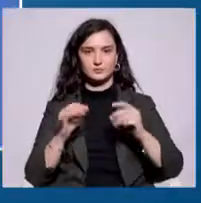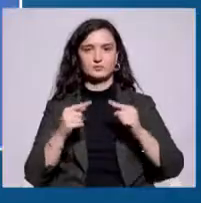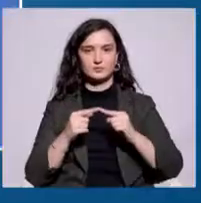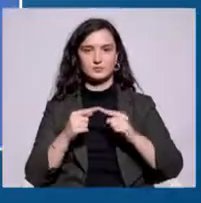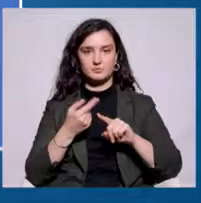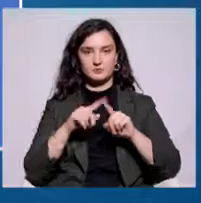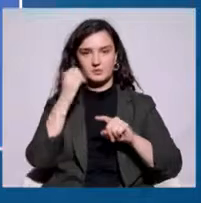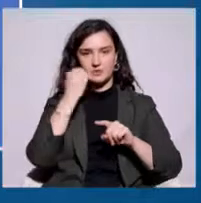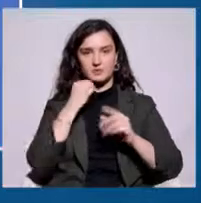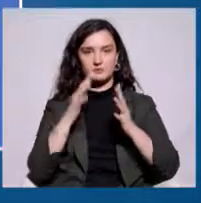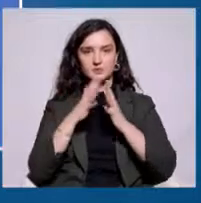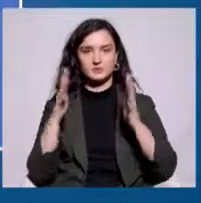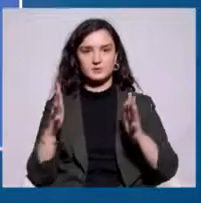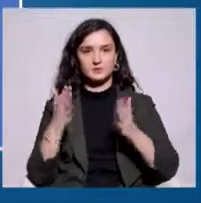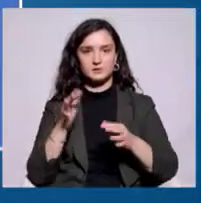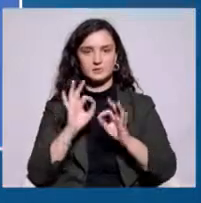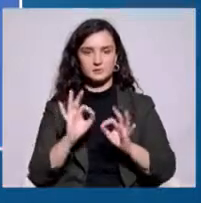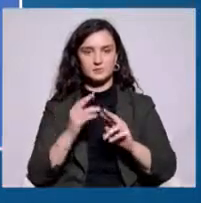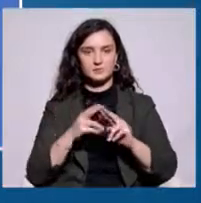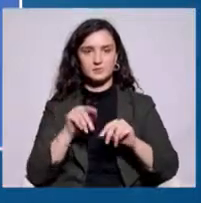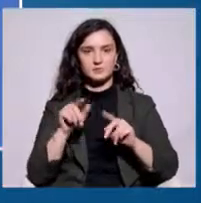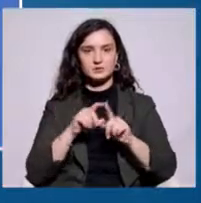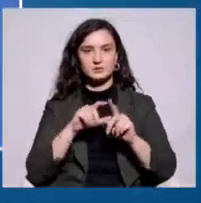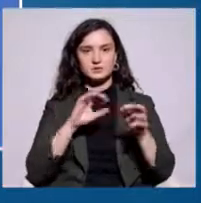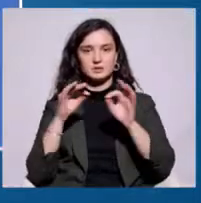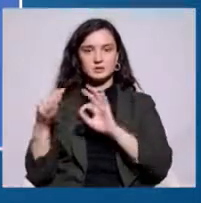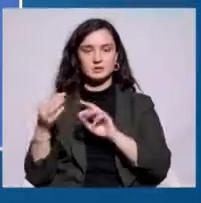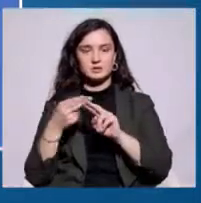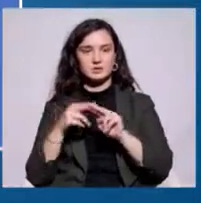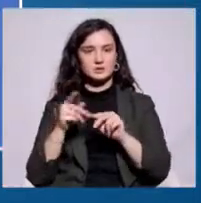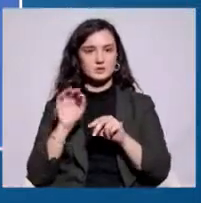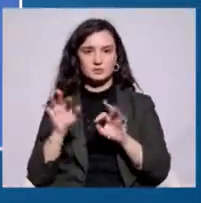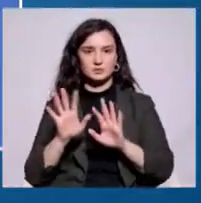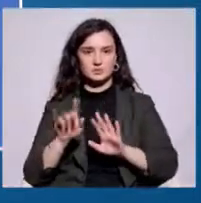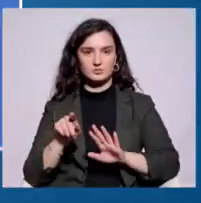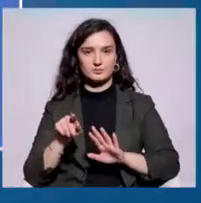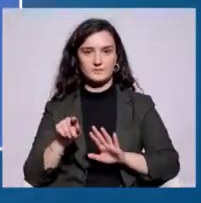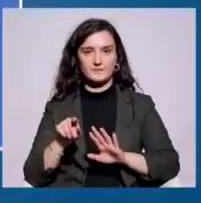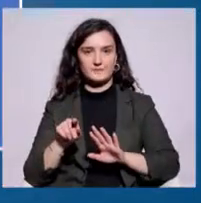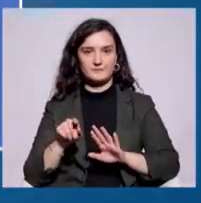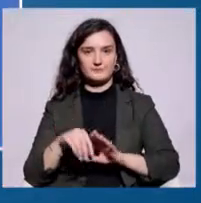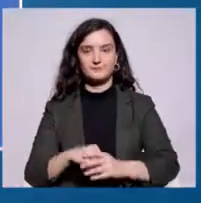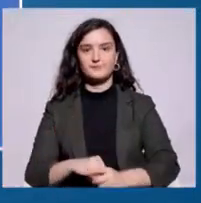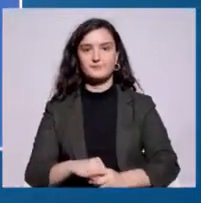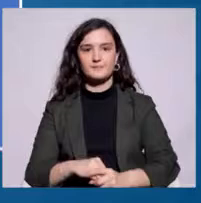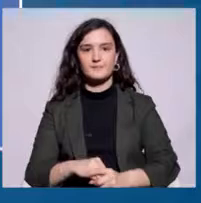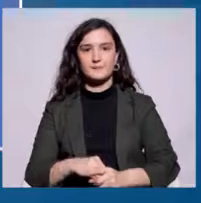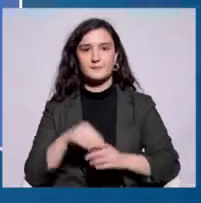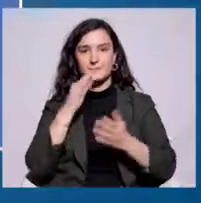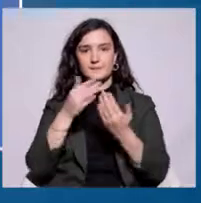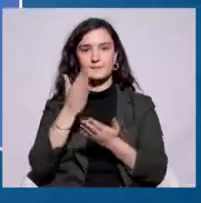Exactly. Thank you very much. Well done. And this sentence is false. Right on.